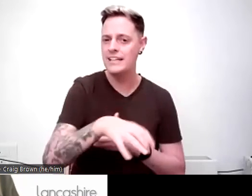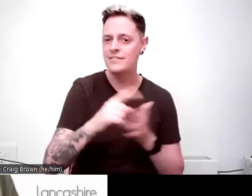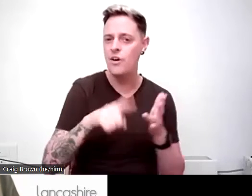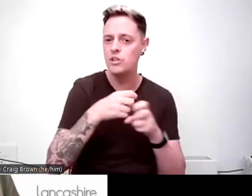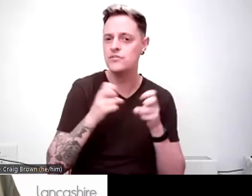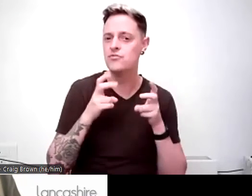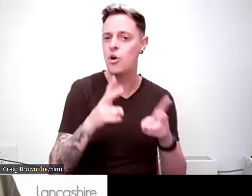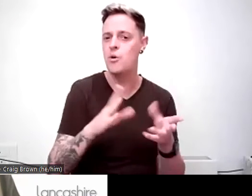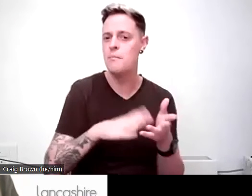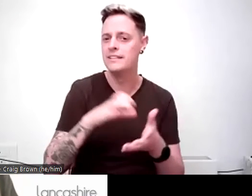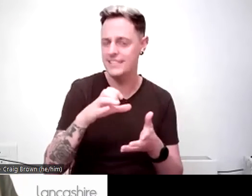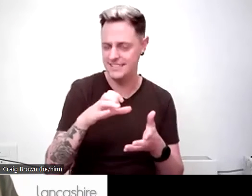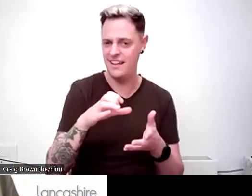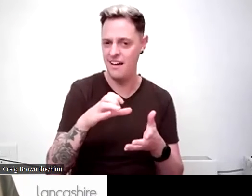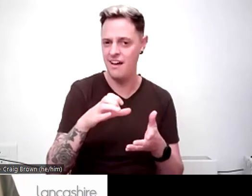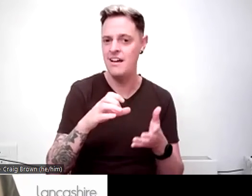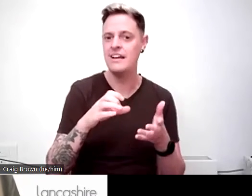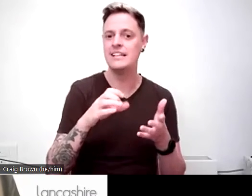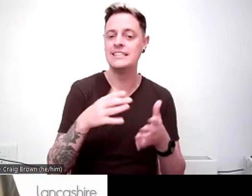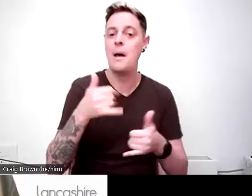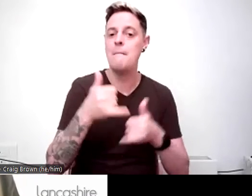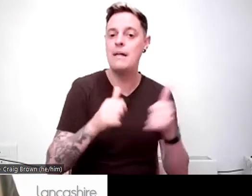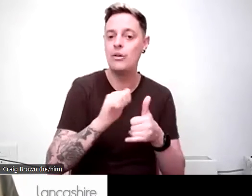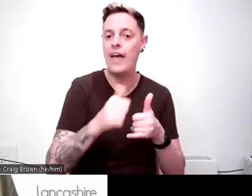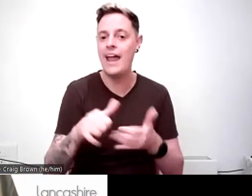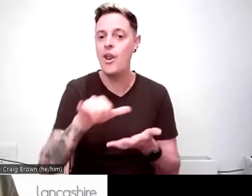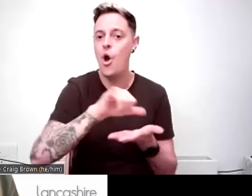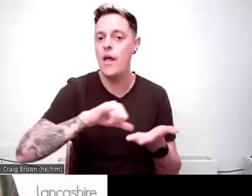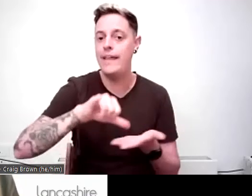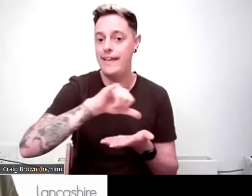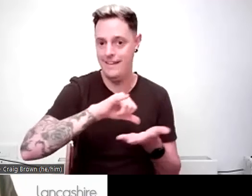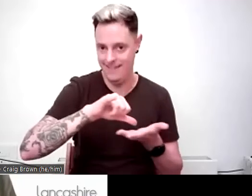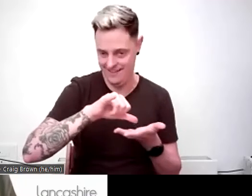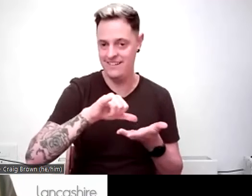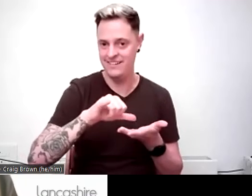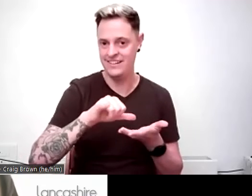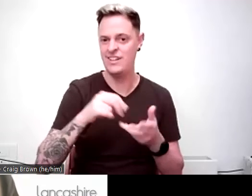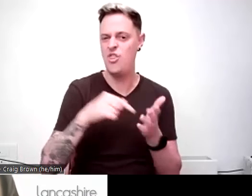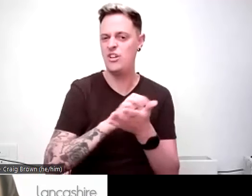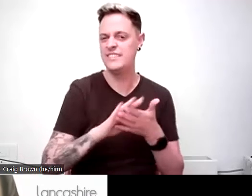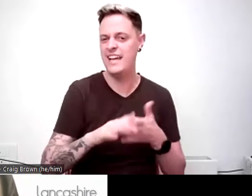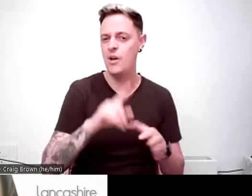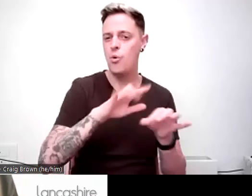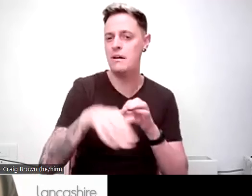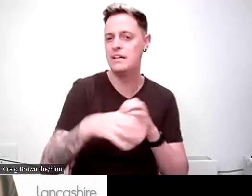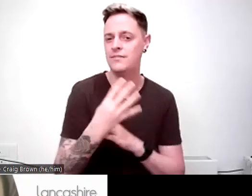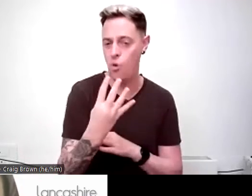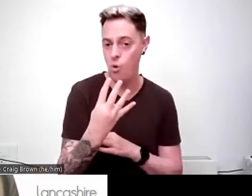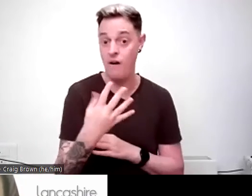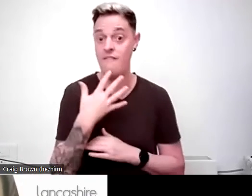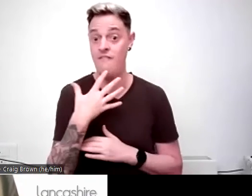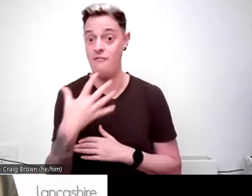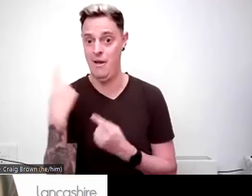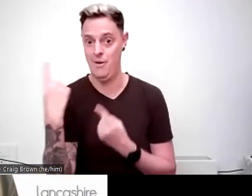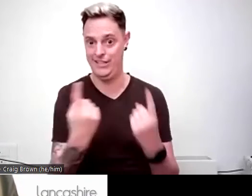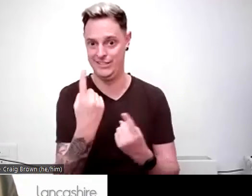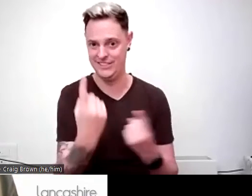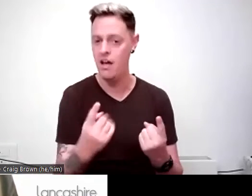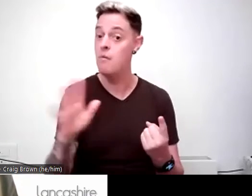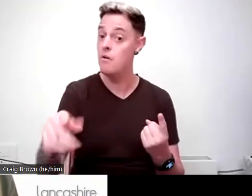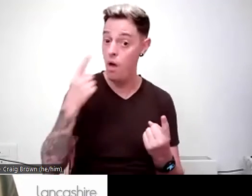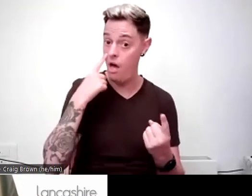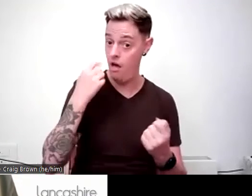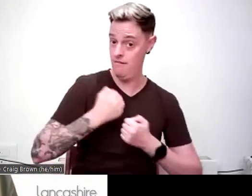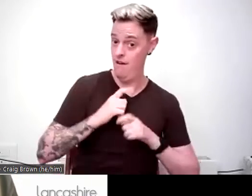Road. Thursday at 4:15. It's £5 per person. If you follow me on Instagram,